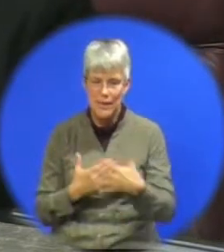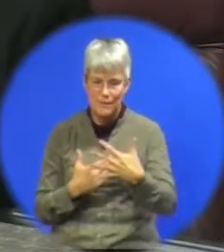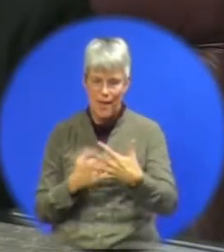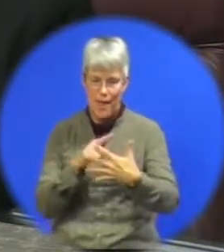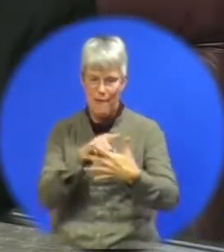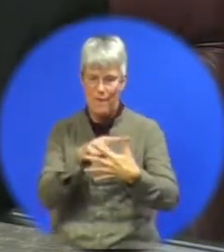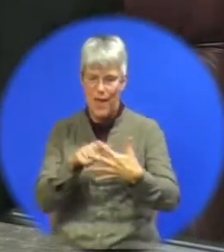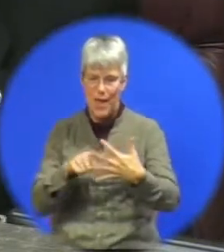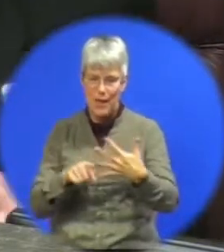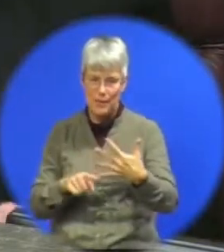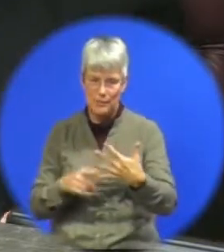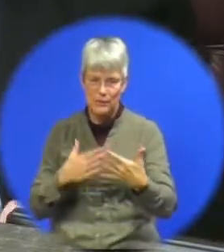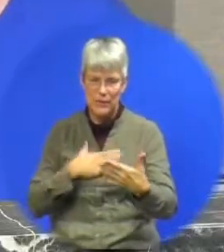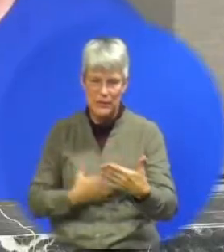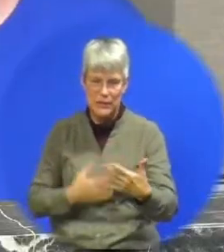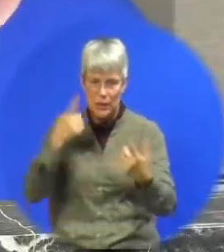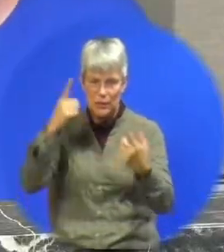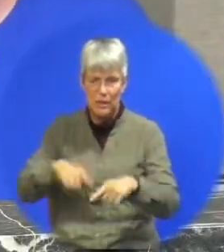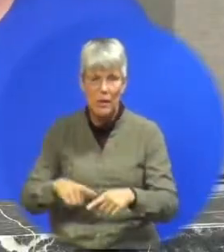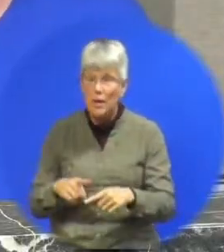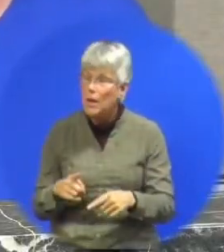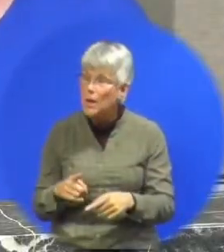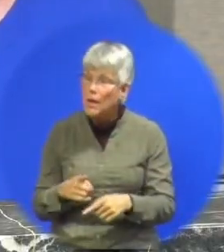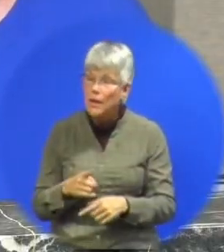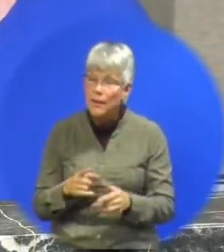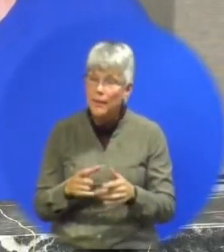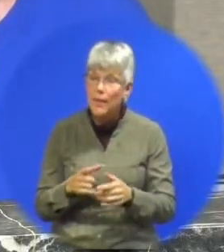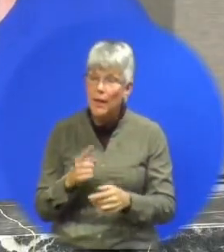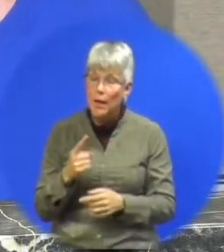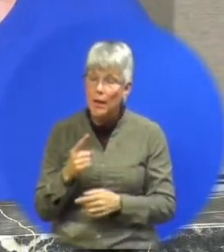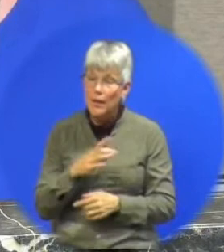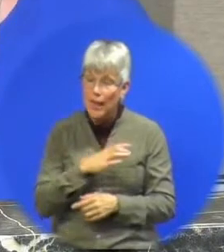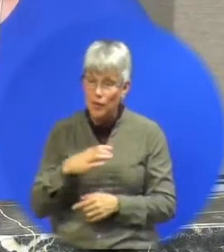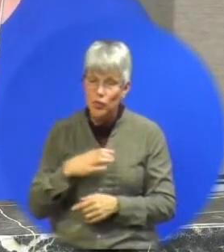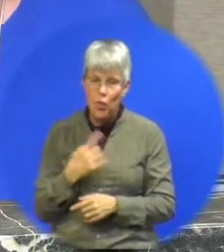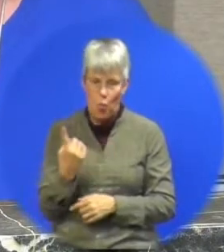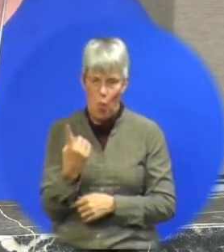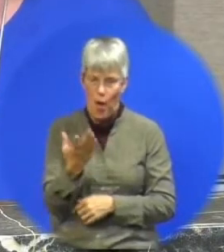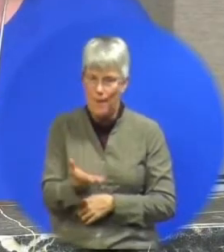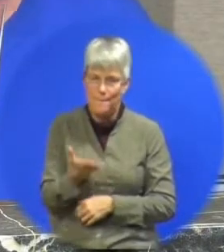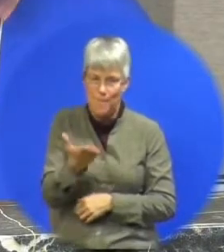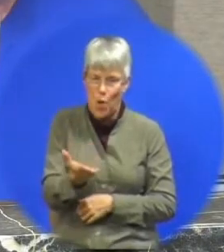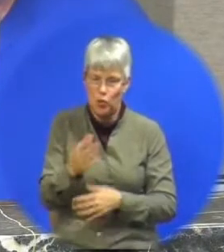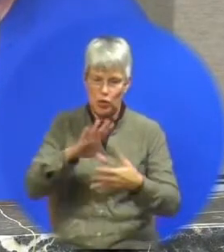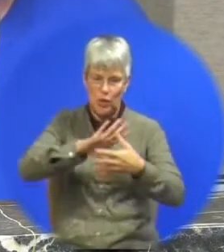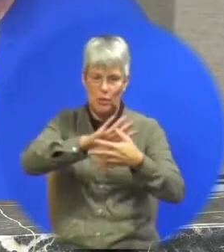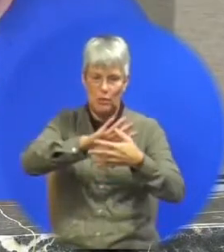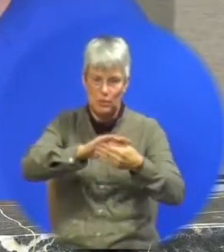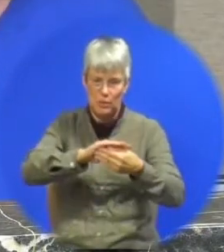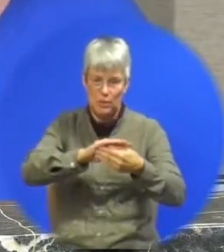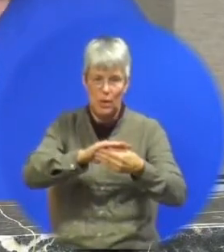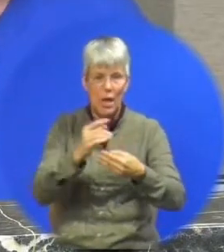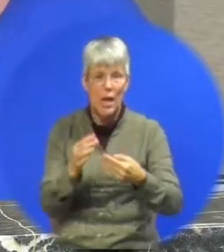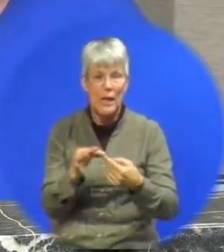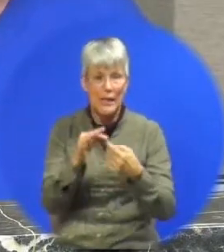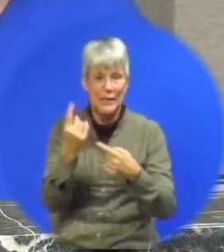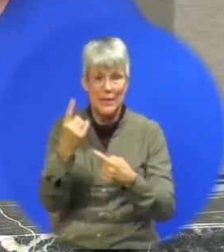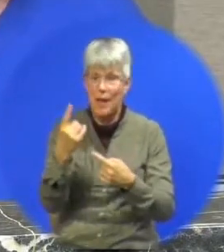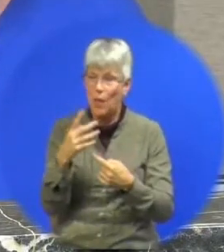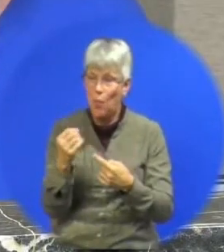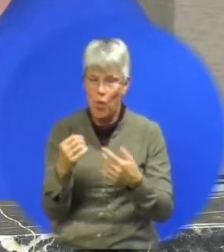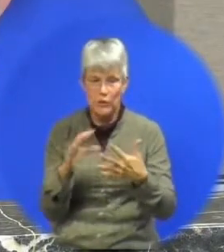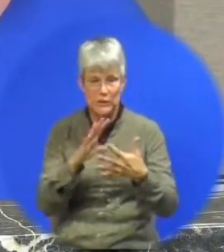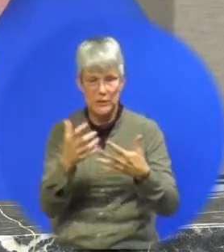those. Absolutely. Would ask the council to consider those in a single motion unless somebody wants an item removed and discussed